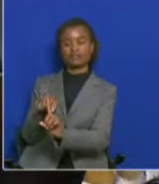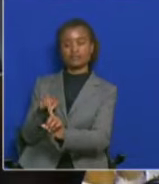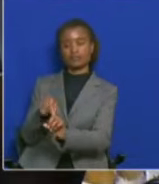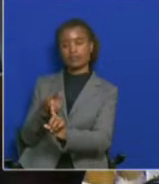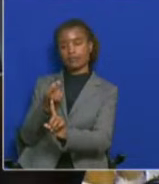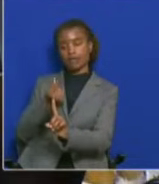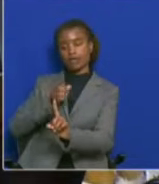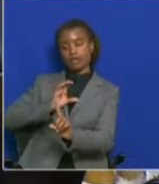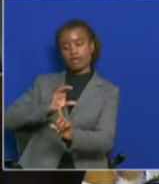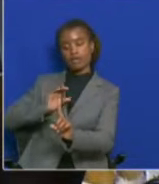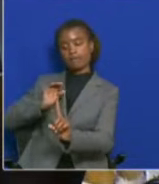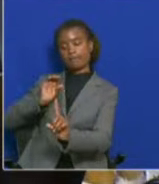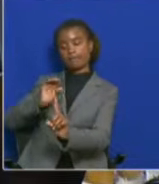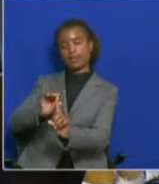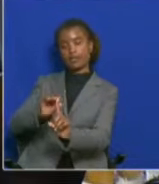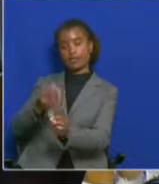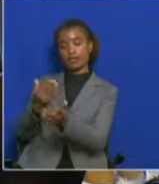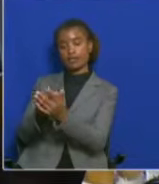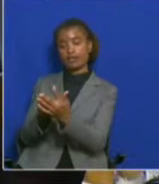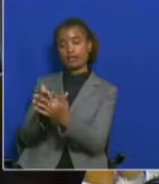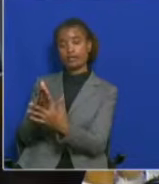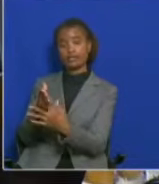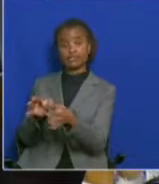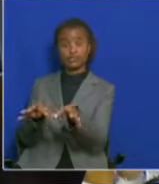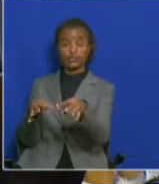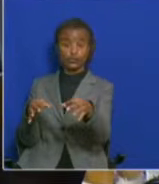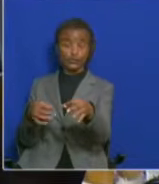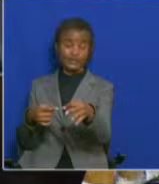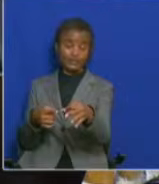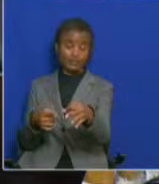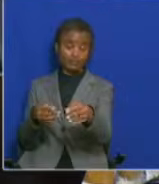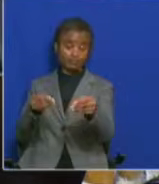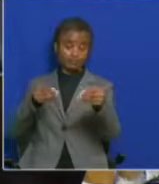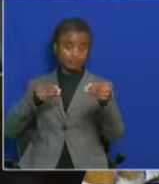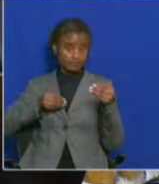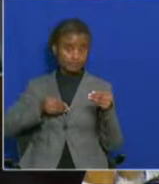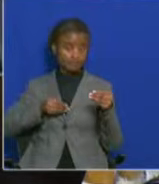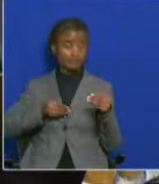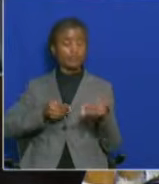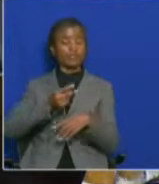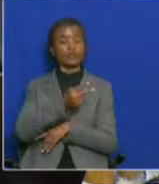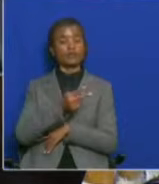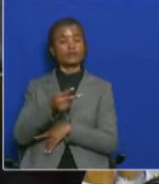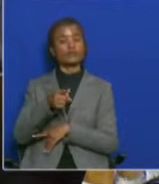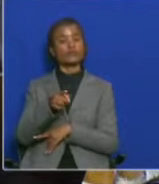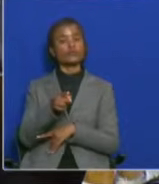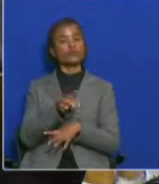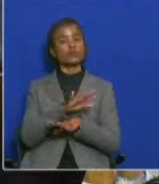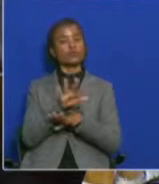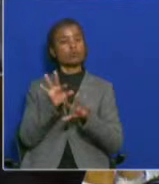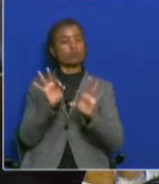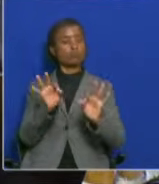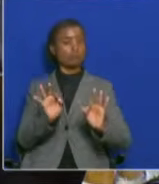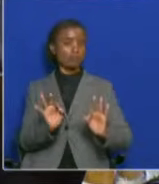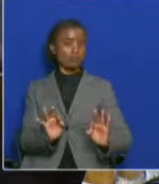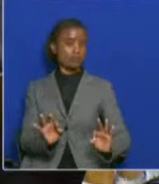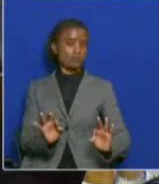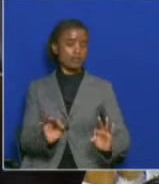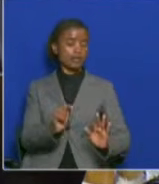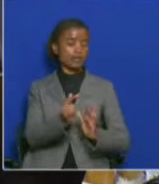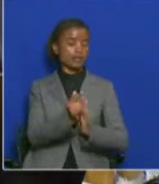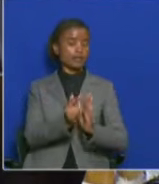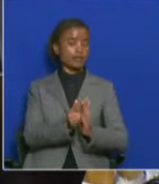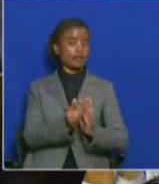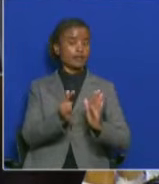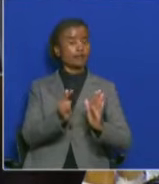this document. And there's also admissions of improper cash payments to legal advisors.